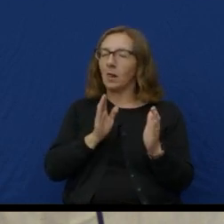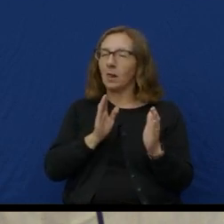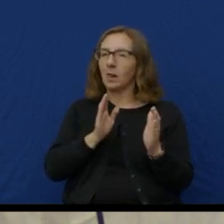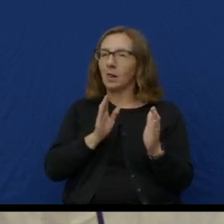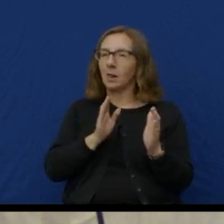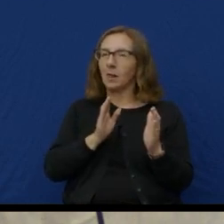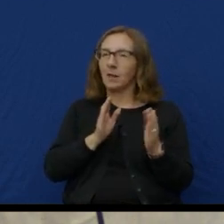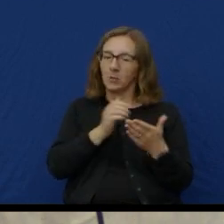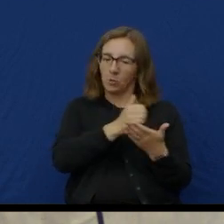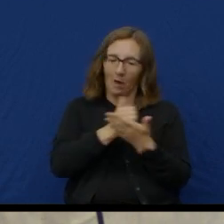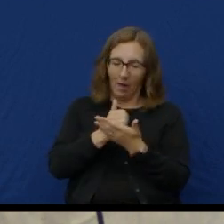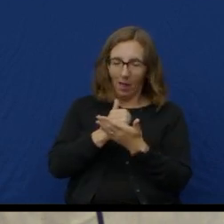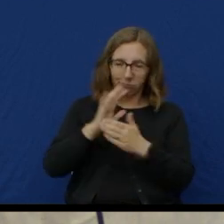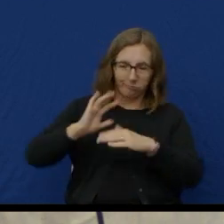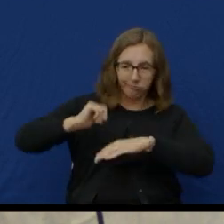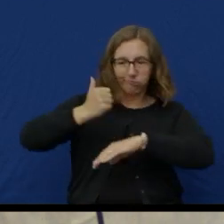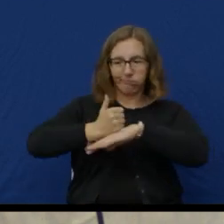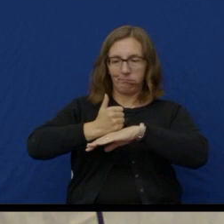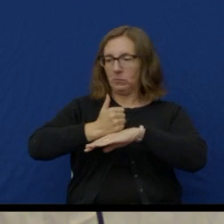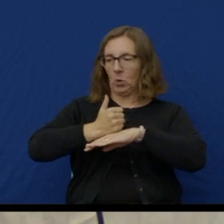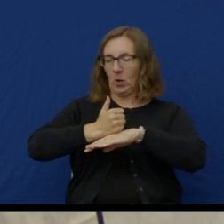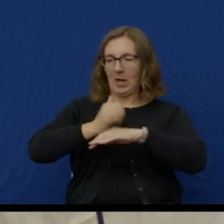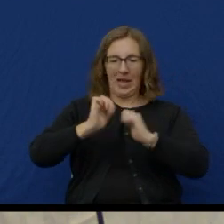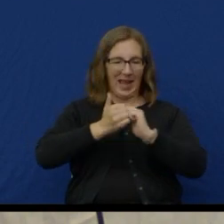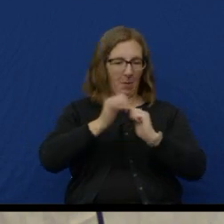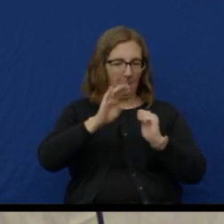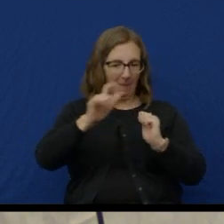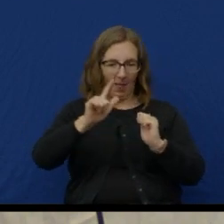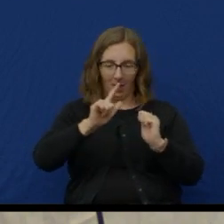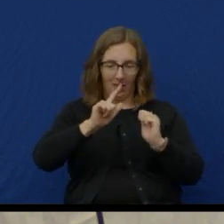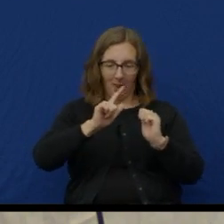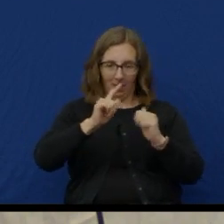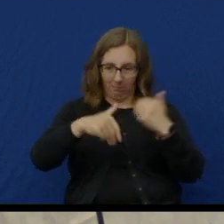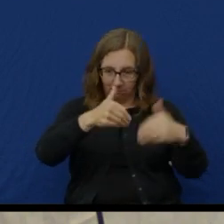lay the groundwork for them to file those bills and move it during the session.